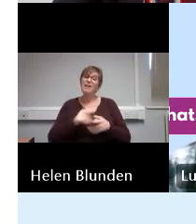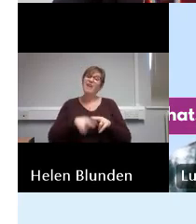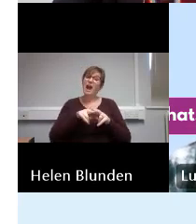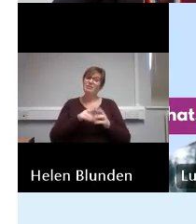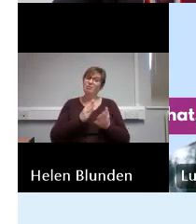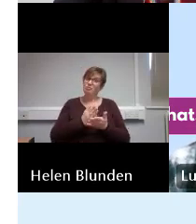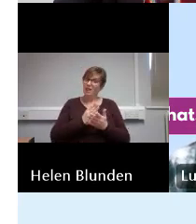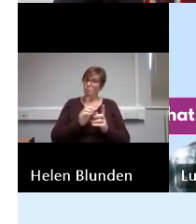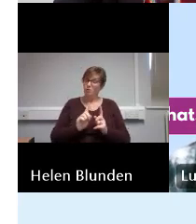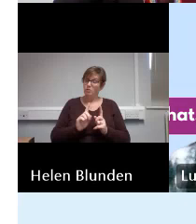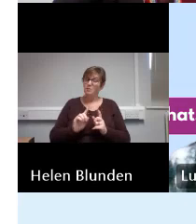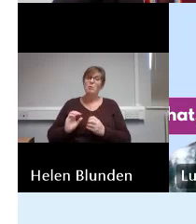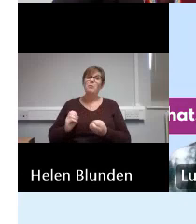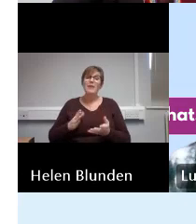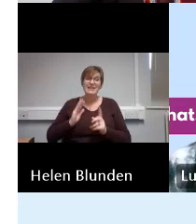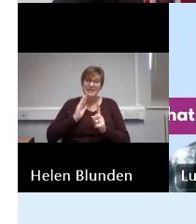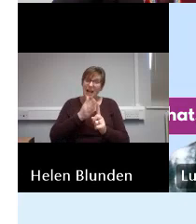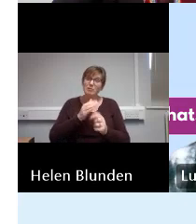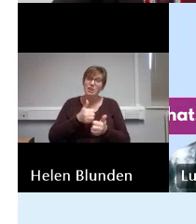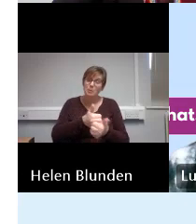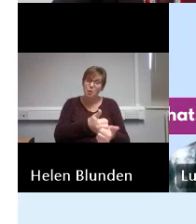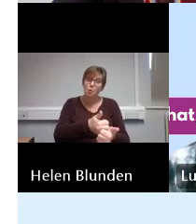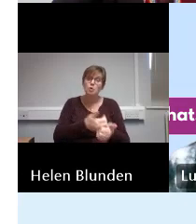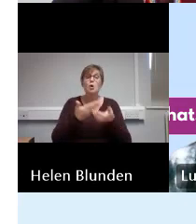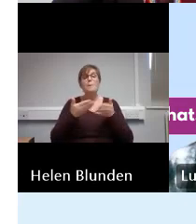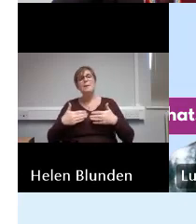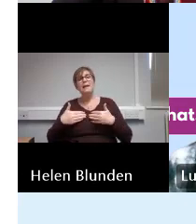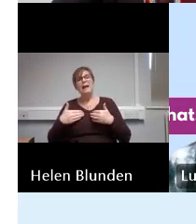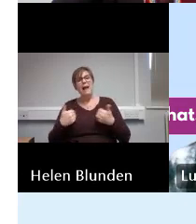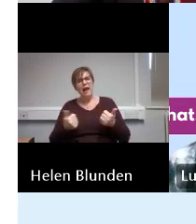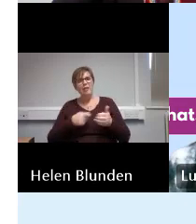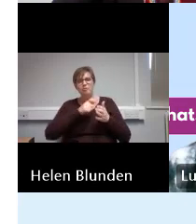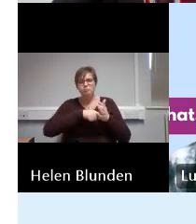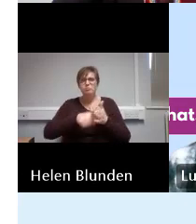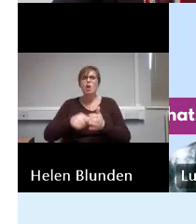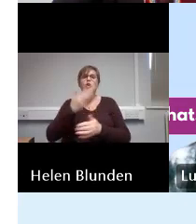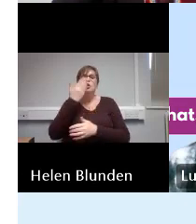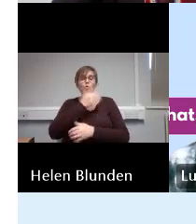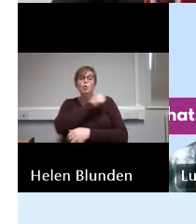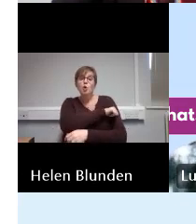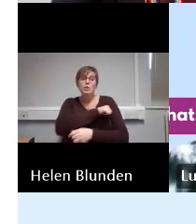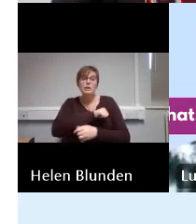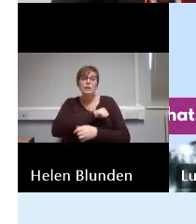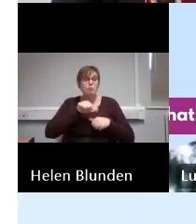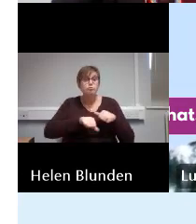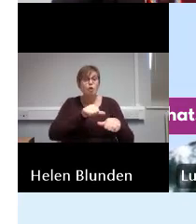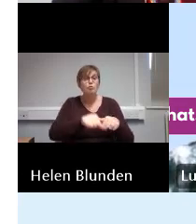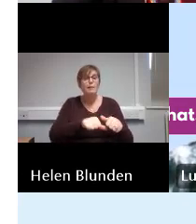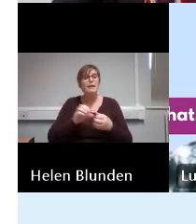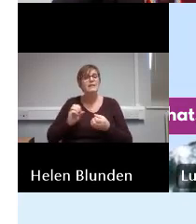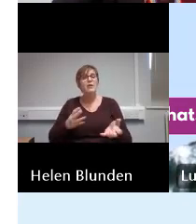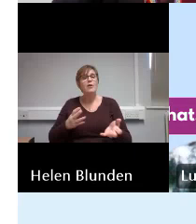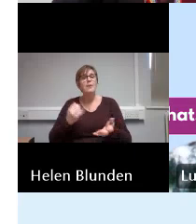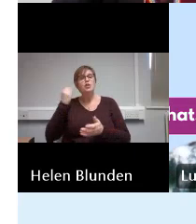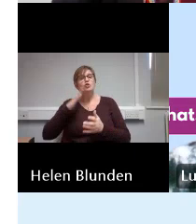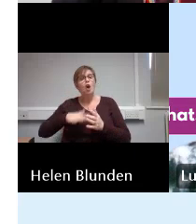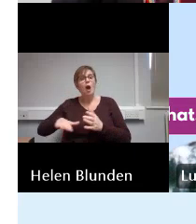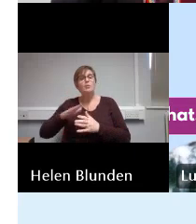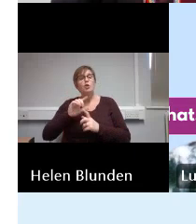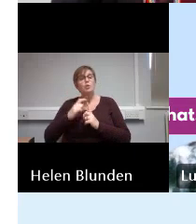providing direct support. So Public Health commission the school nursing programme, which is delivered by Derbyshire Community